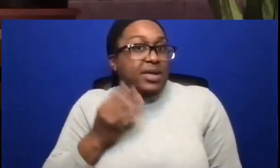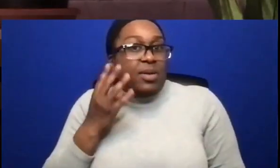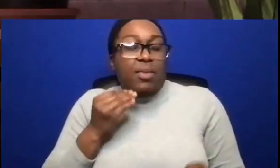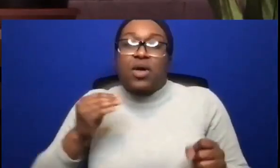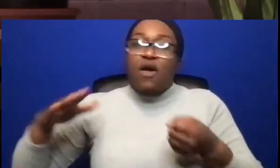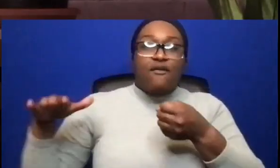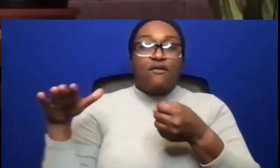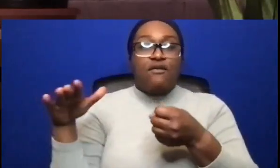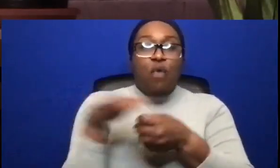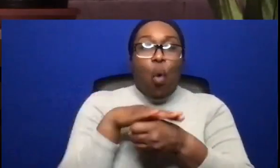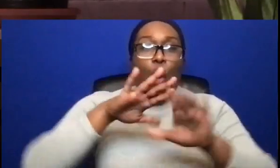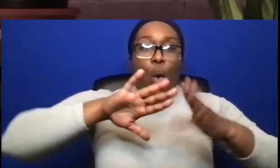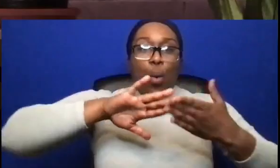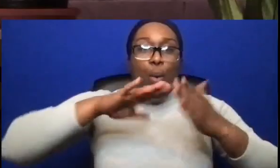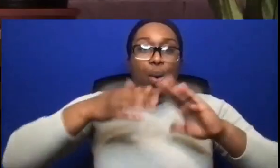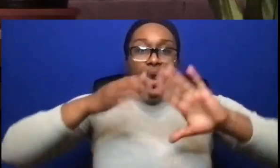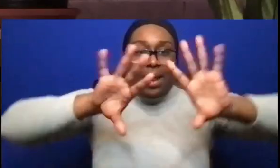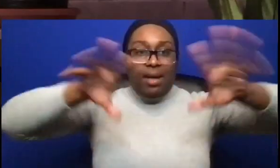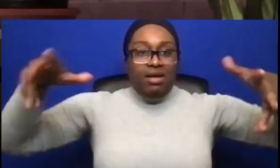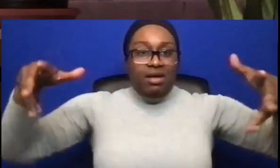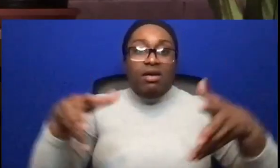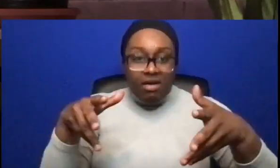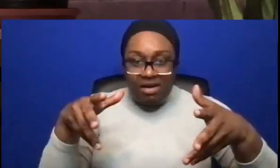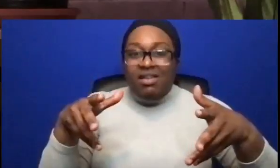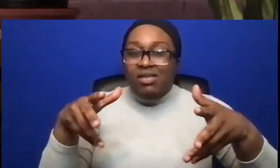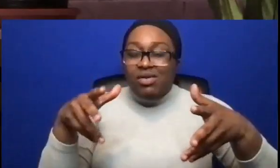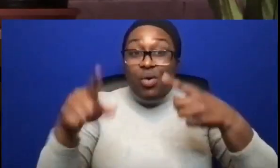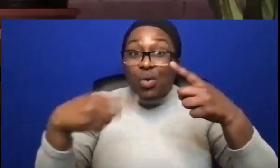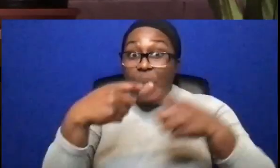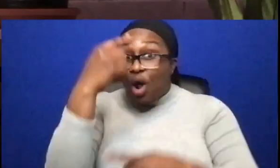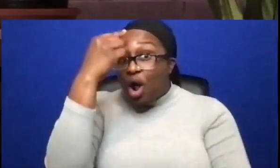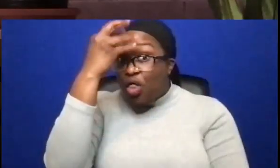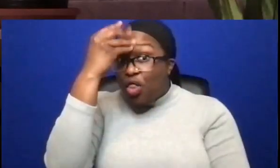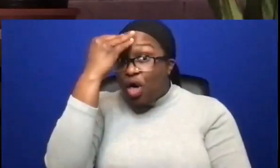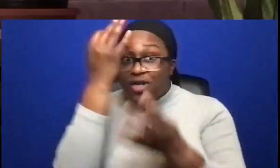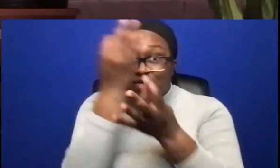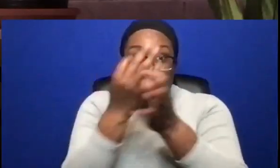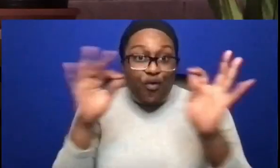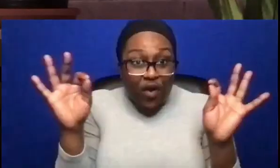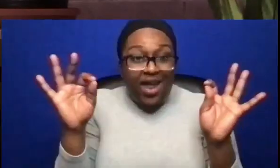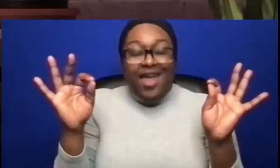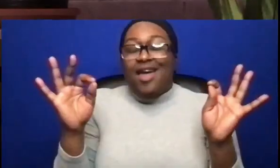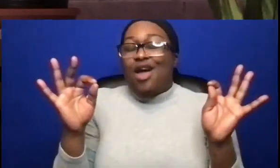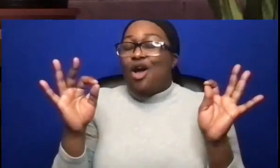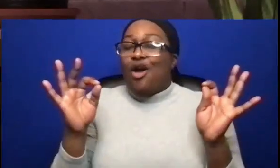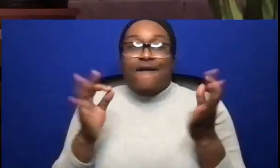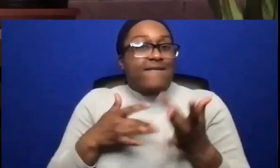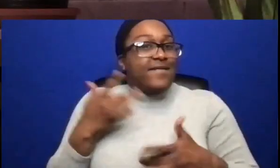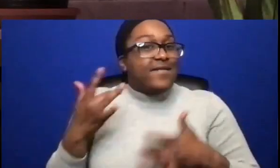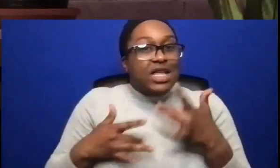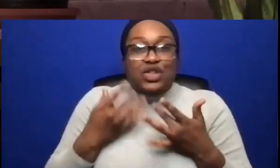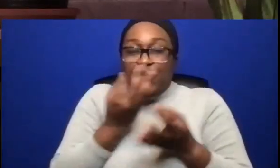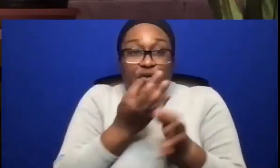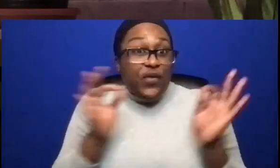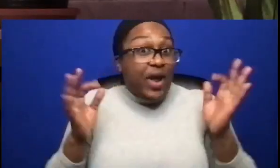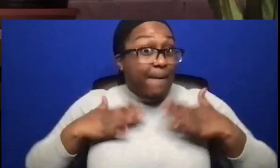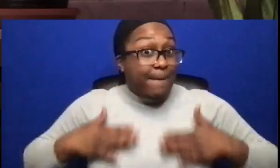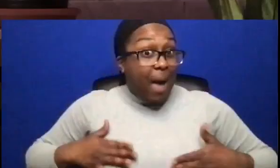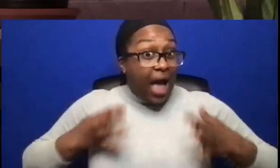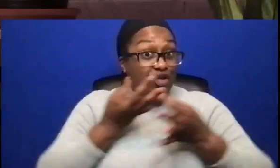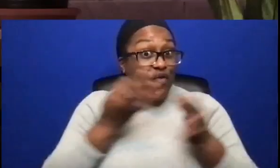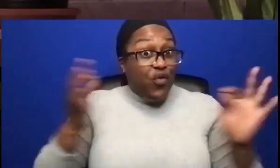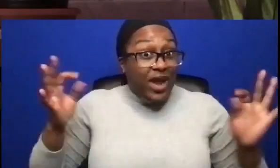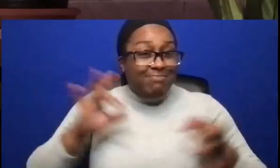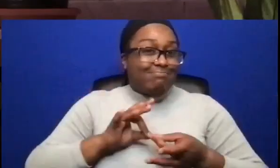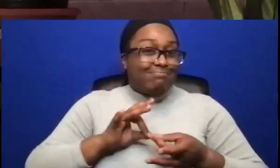holistically. When our thoughts are free, and our feelings are free, and our bodies are free, and our